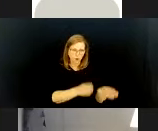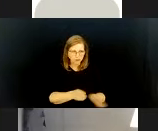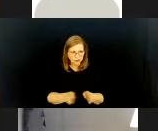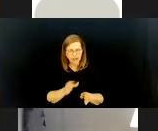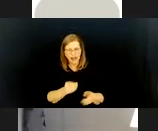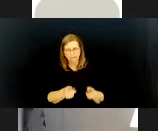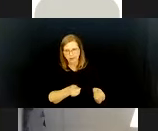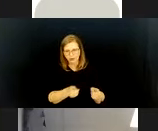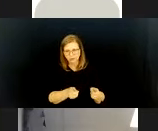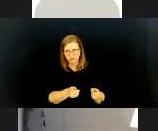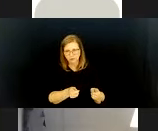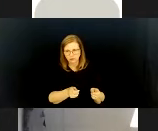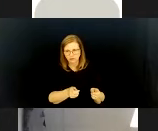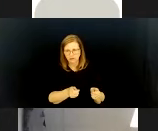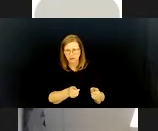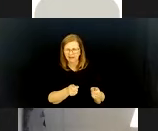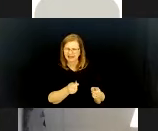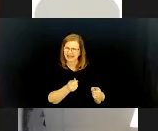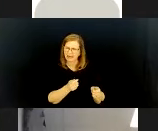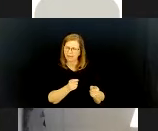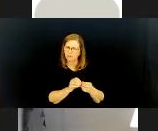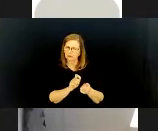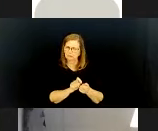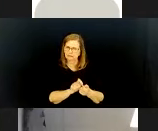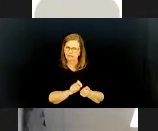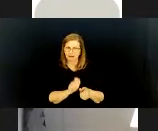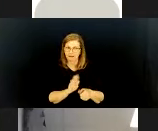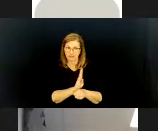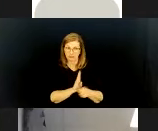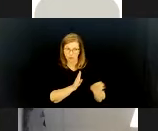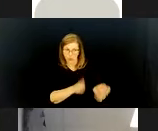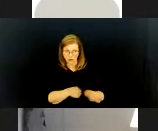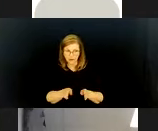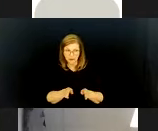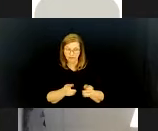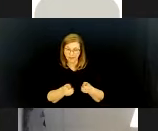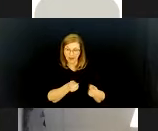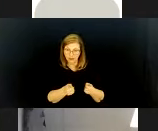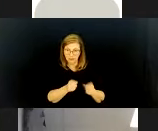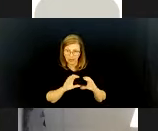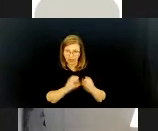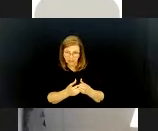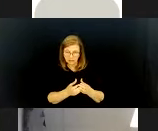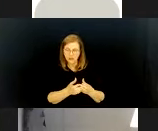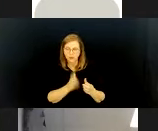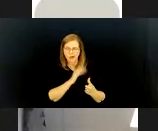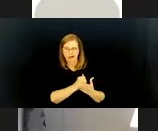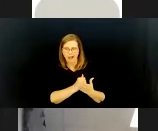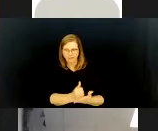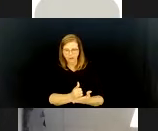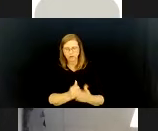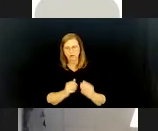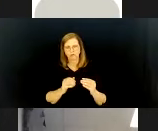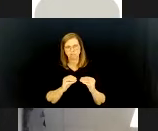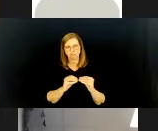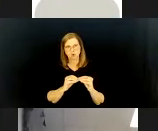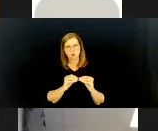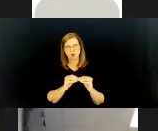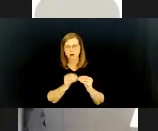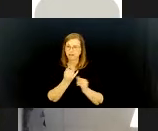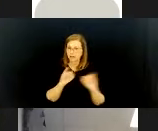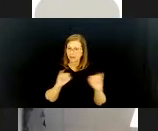We're a little more specific there. Those business organization and management classes would definitely help Selena to be more independent